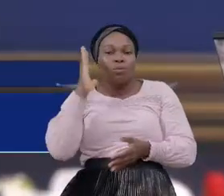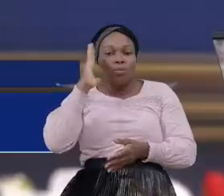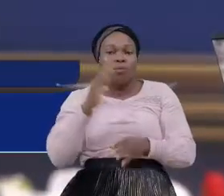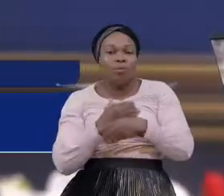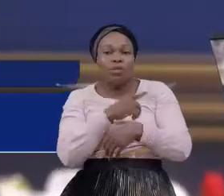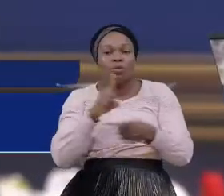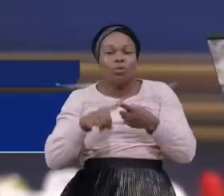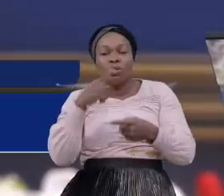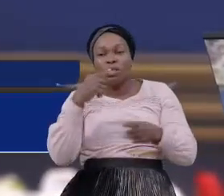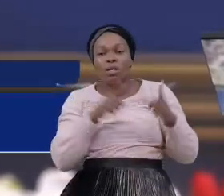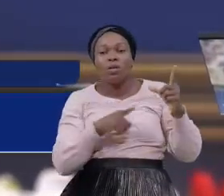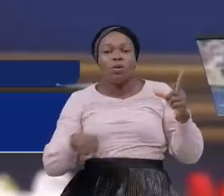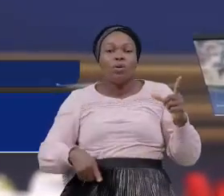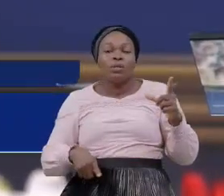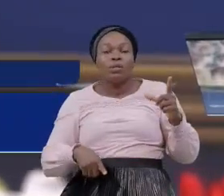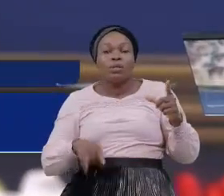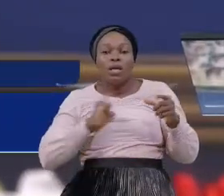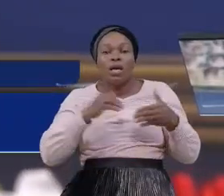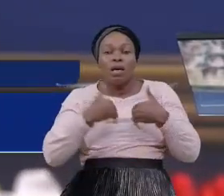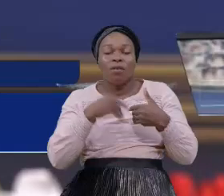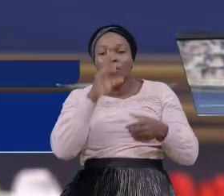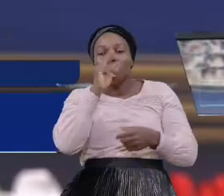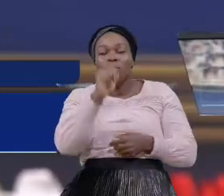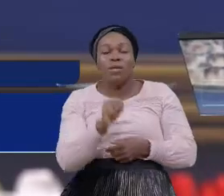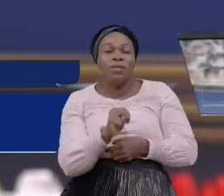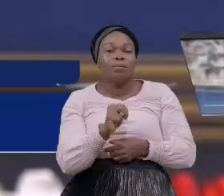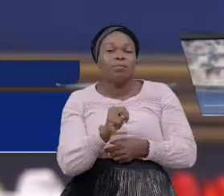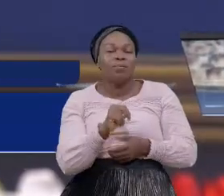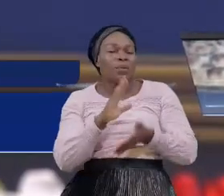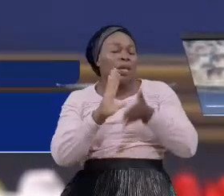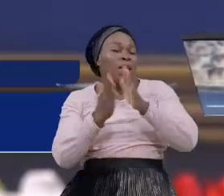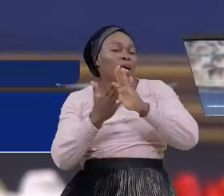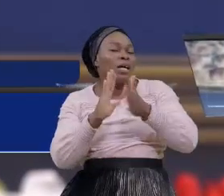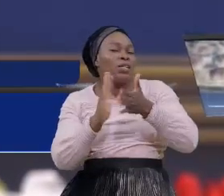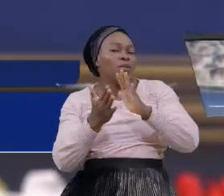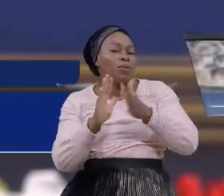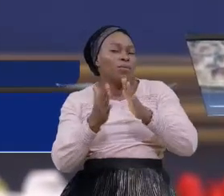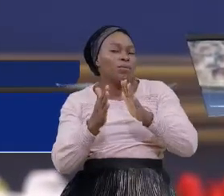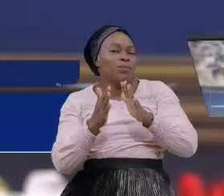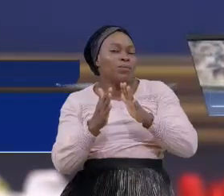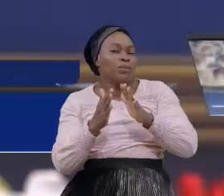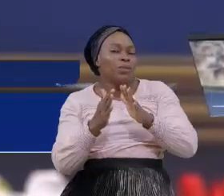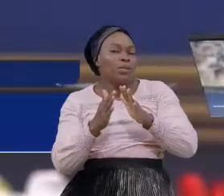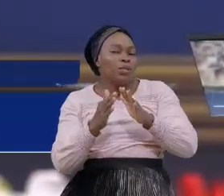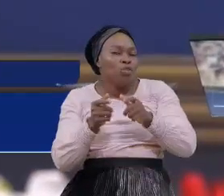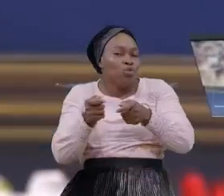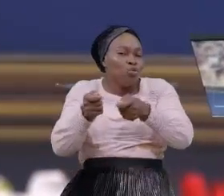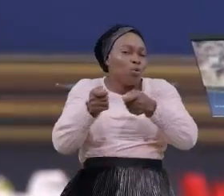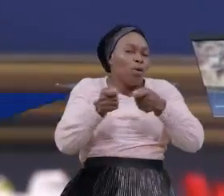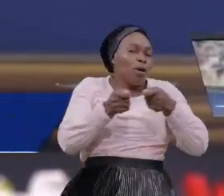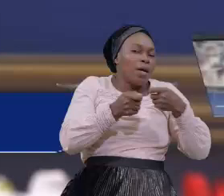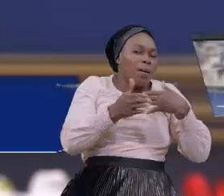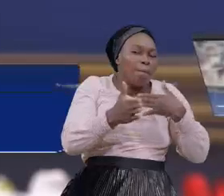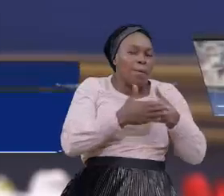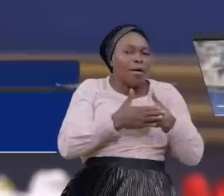I've been kind of shying back, shying away